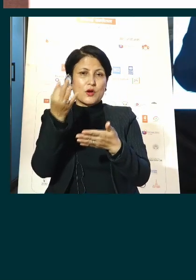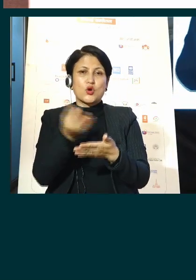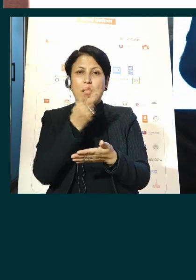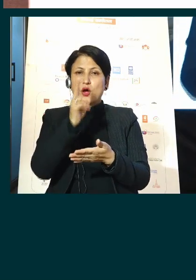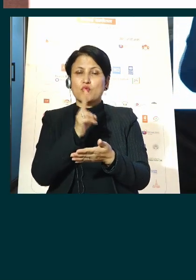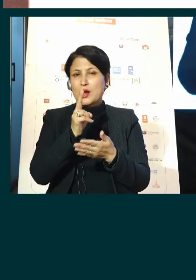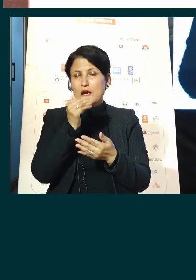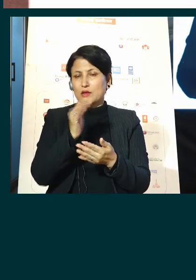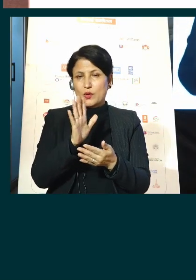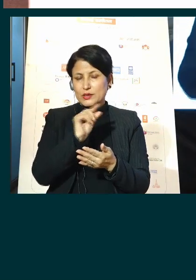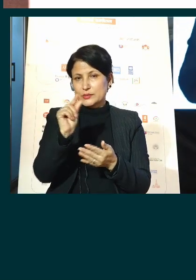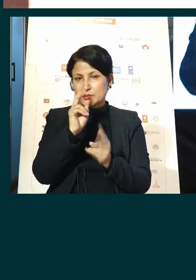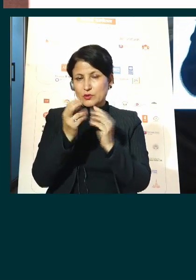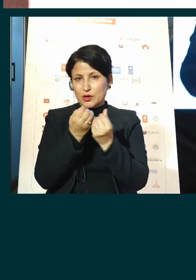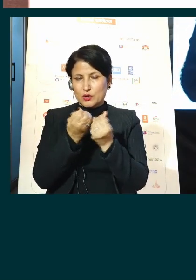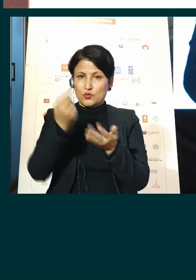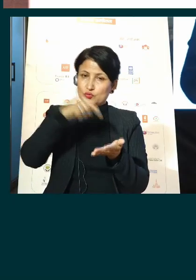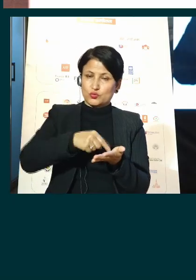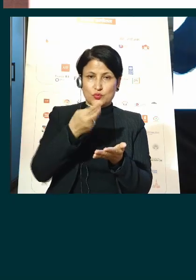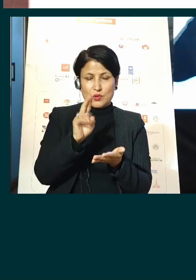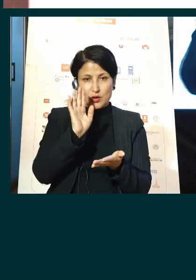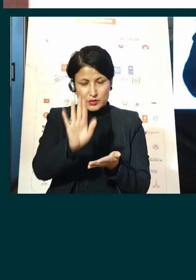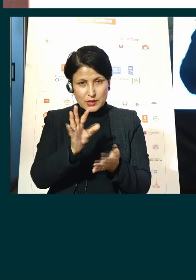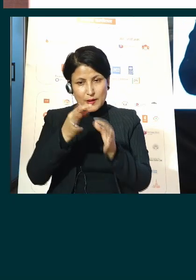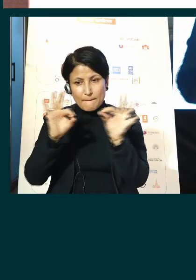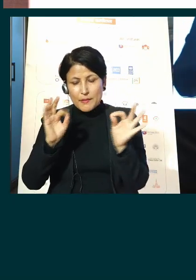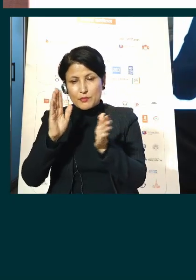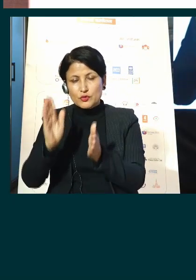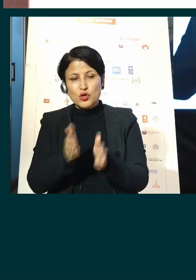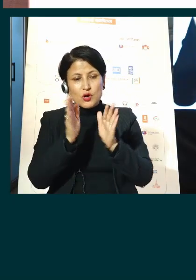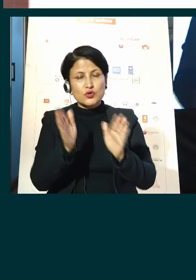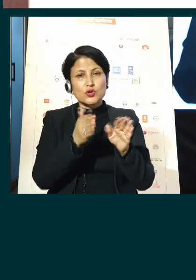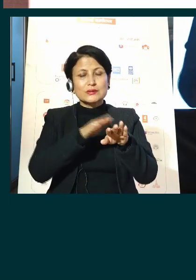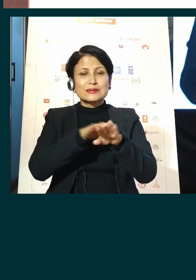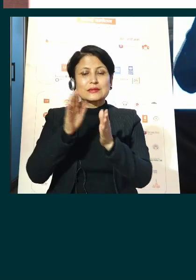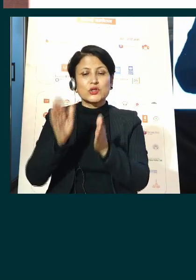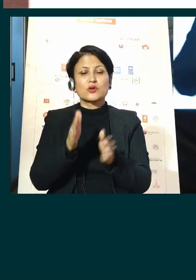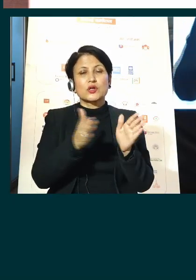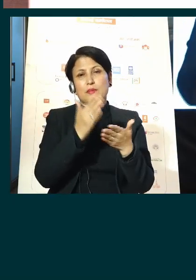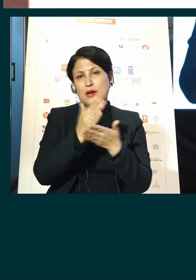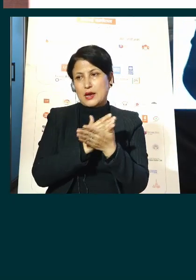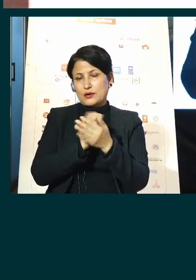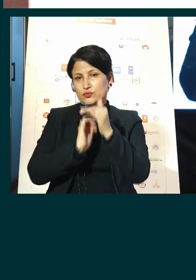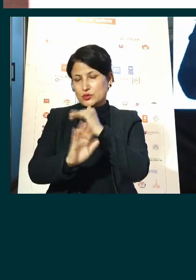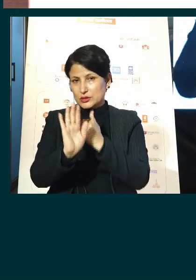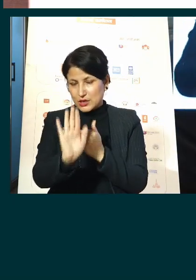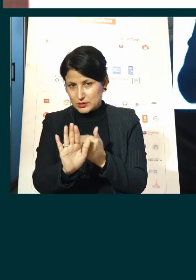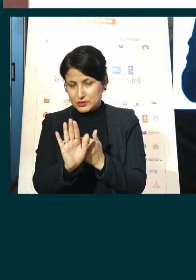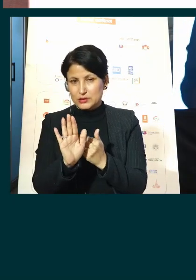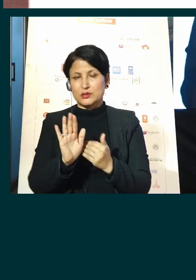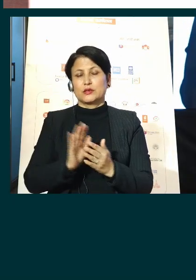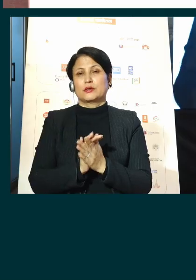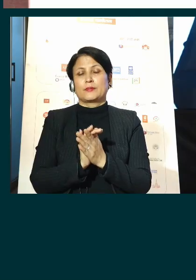talk about the importance of multi-level interventions, diverse ways of thinking about dignified menstruation. And so